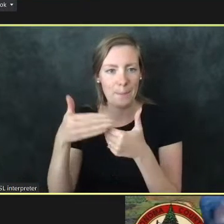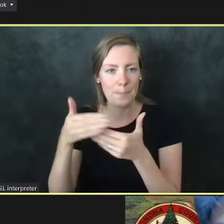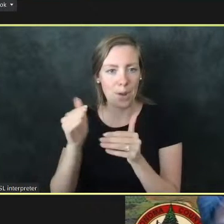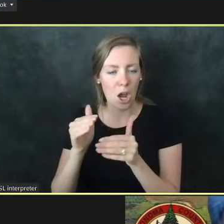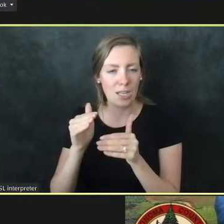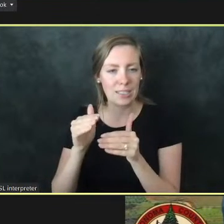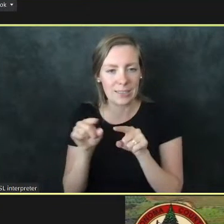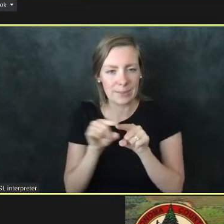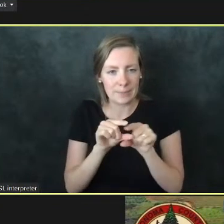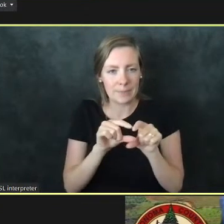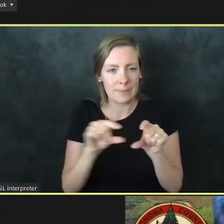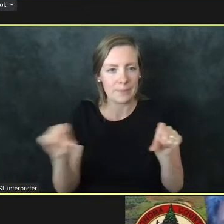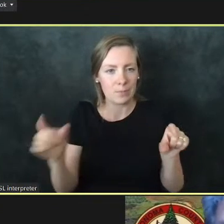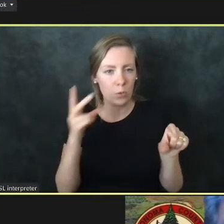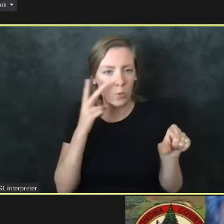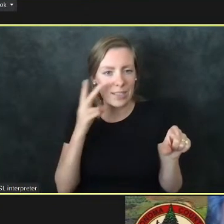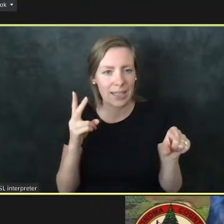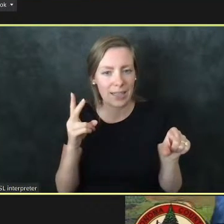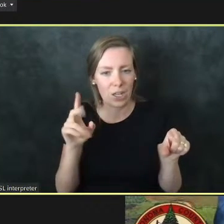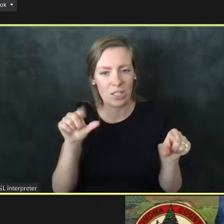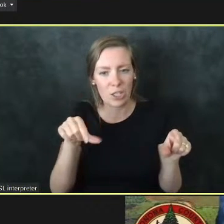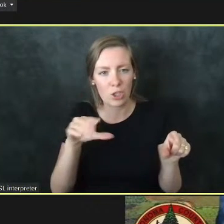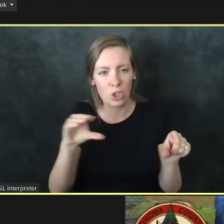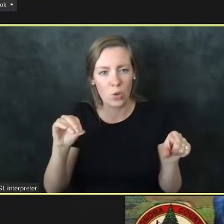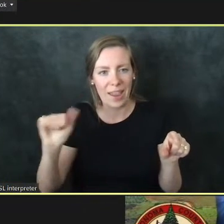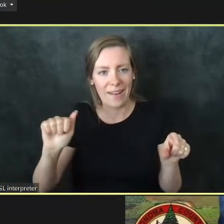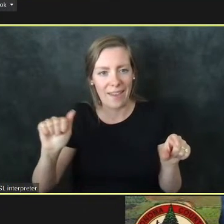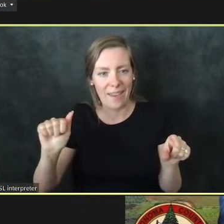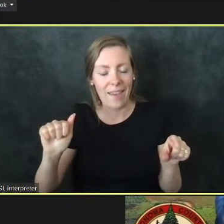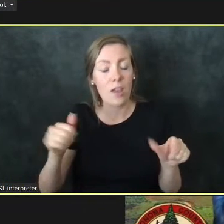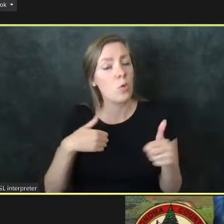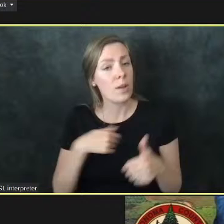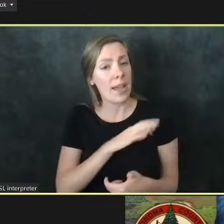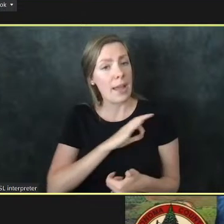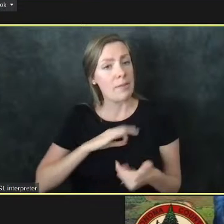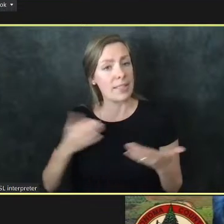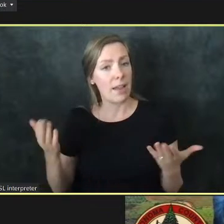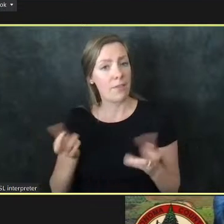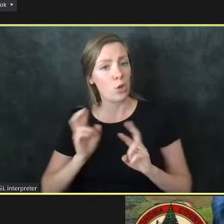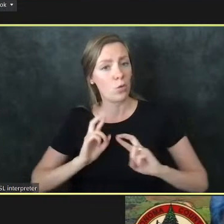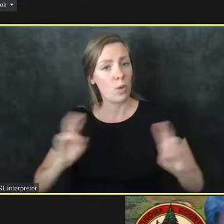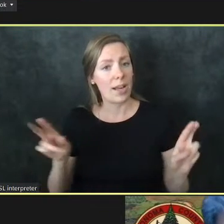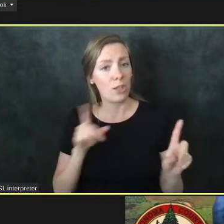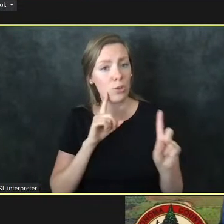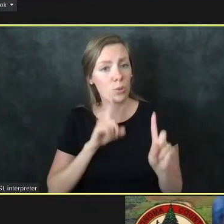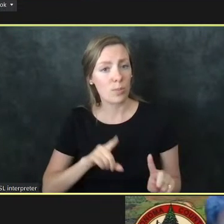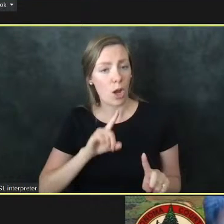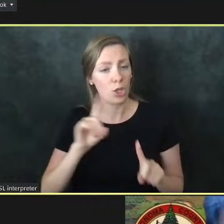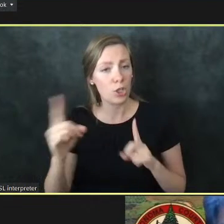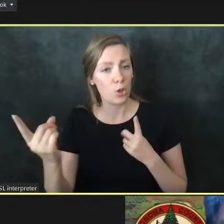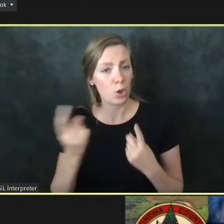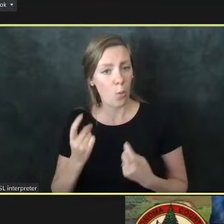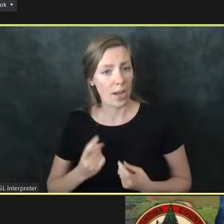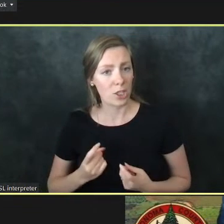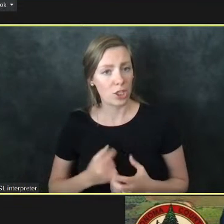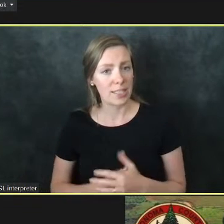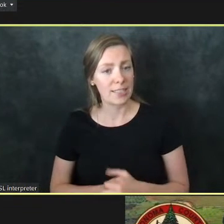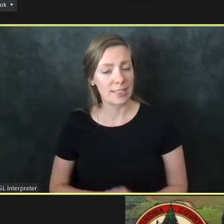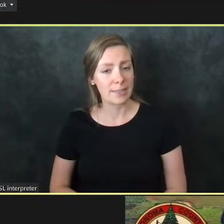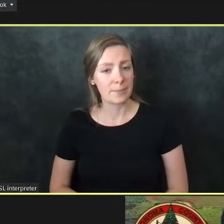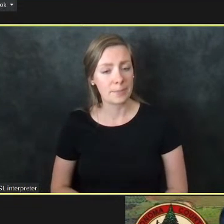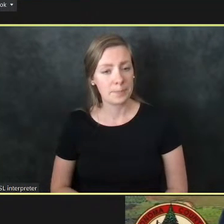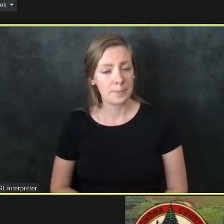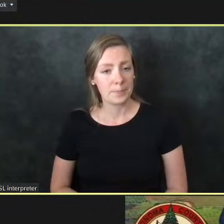de Q y A, preguntas y respuestas. Aquí tenemos personas del Condado de Sonoma de